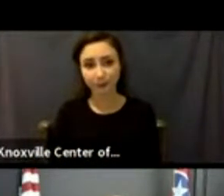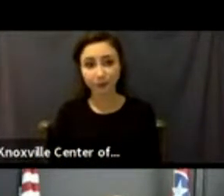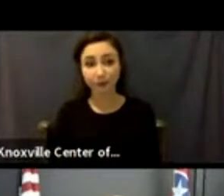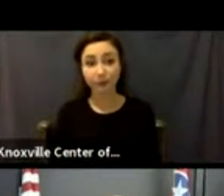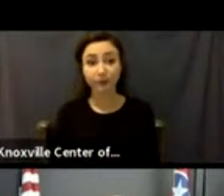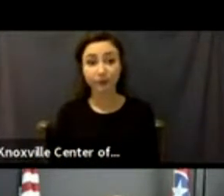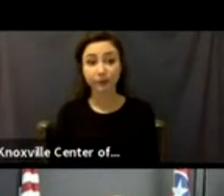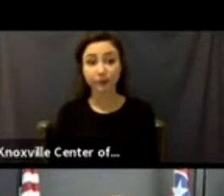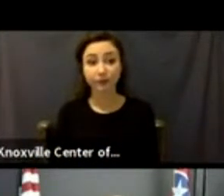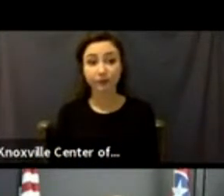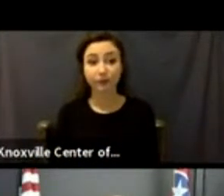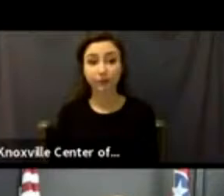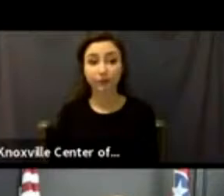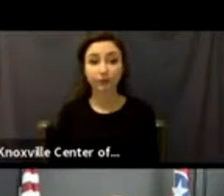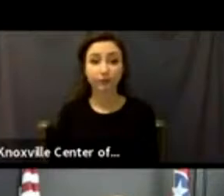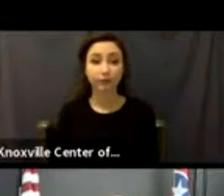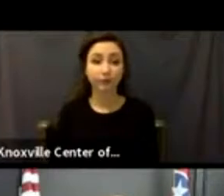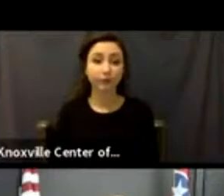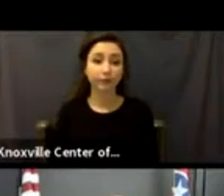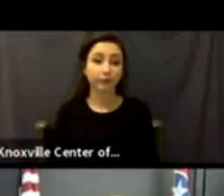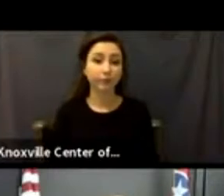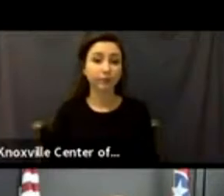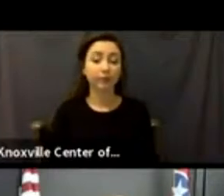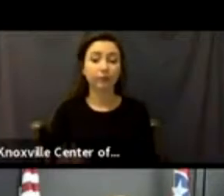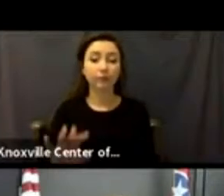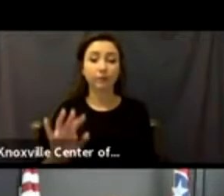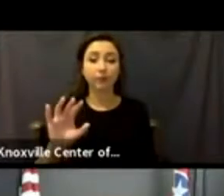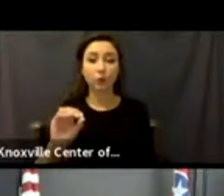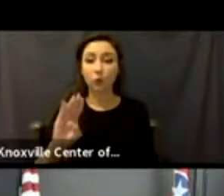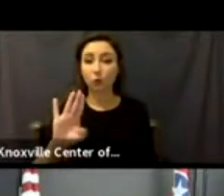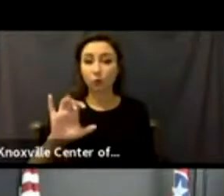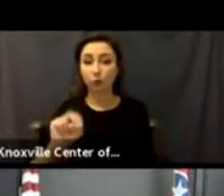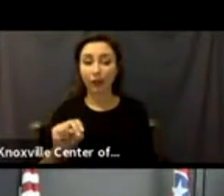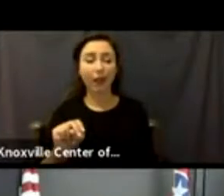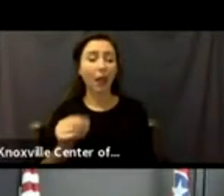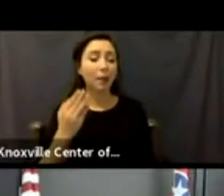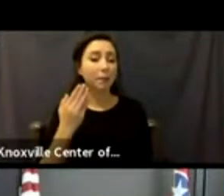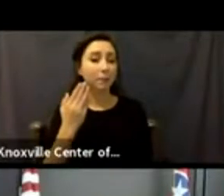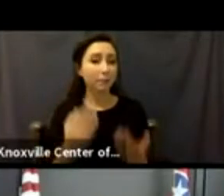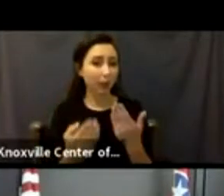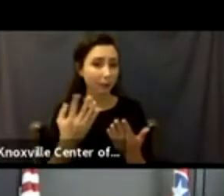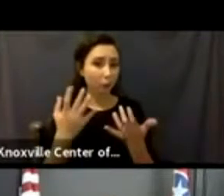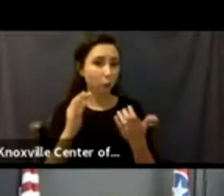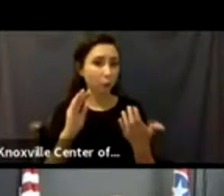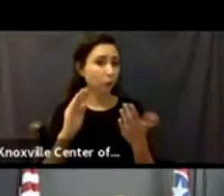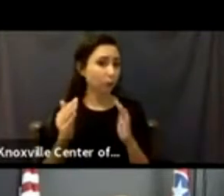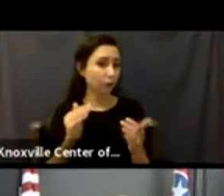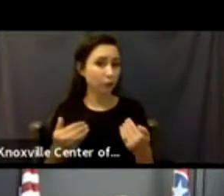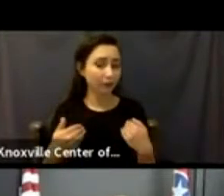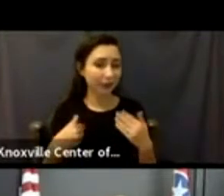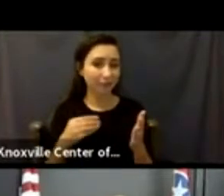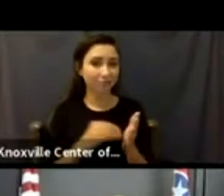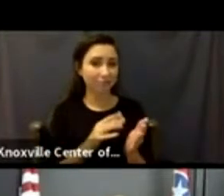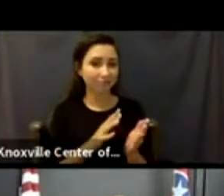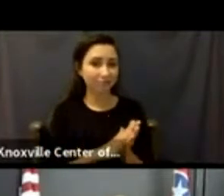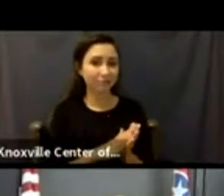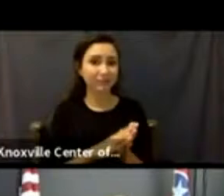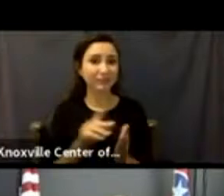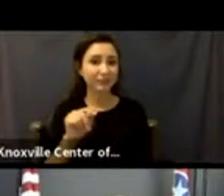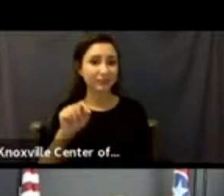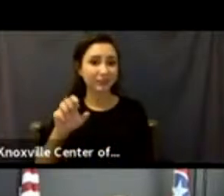To remind I'll bring up is just the fact that we may want to compare what we have on our books with the Tennessee